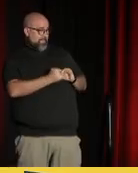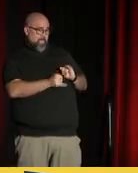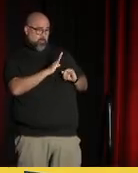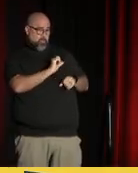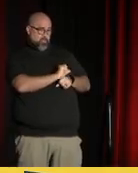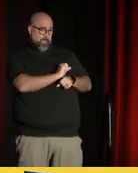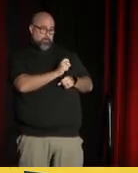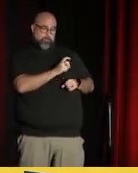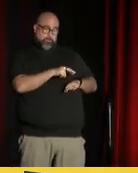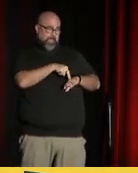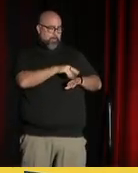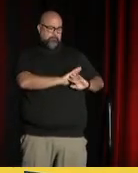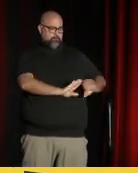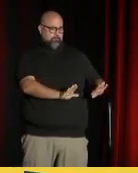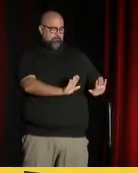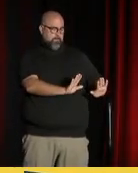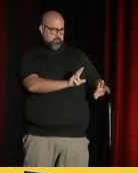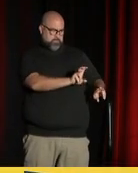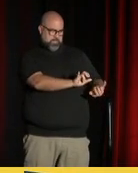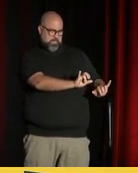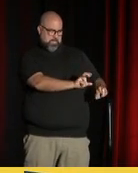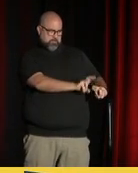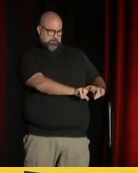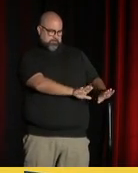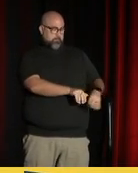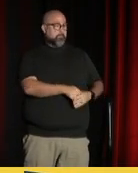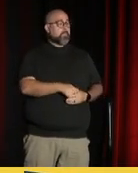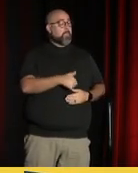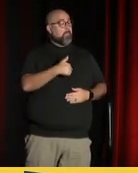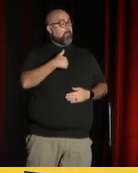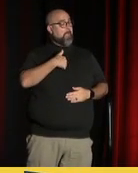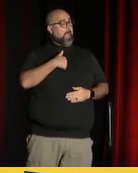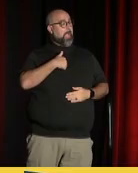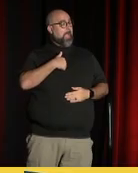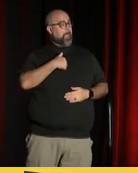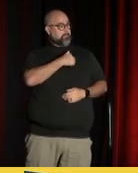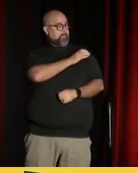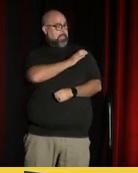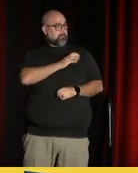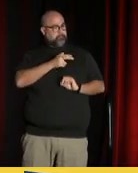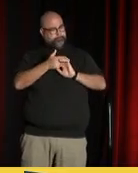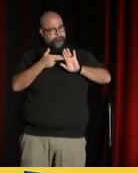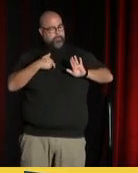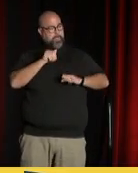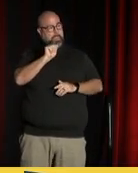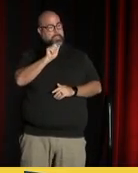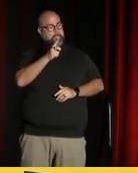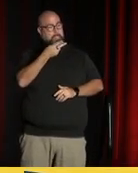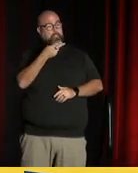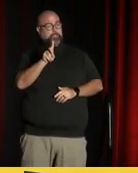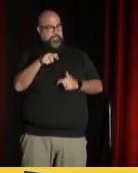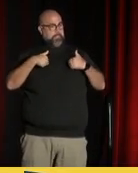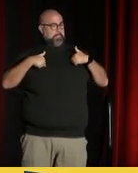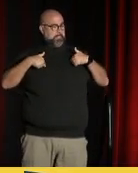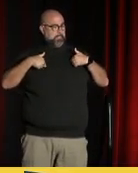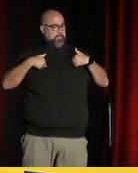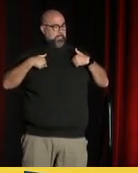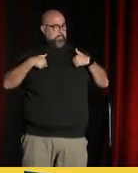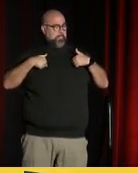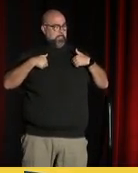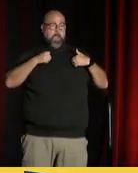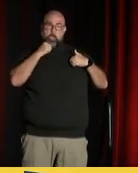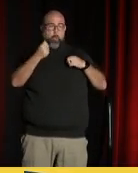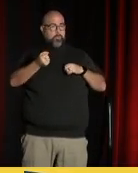back up on your feet. So I am clinically ADHD, and I don't take